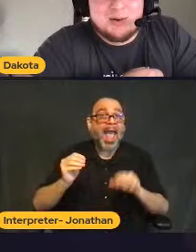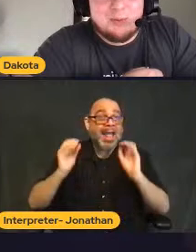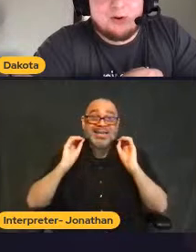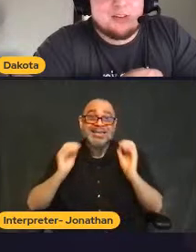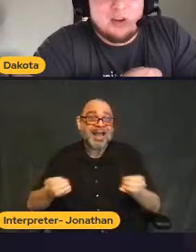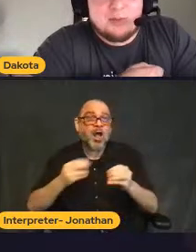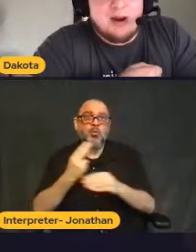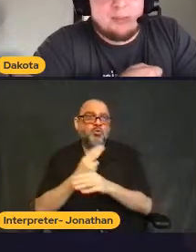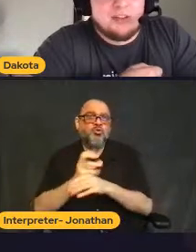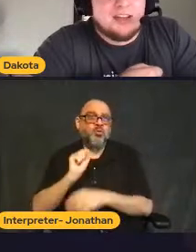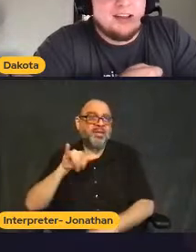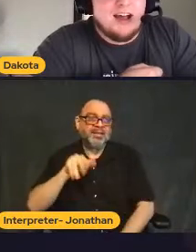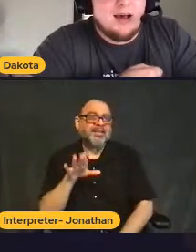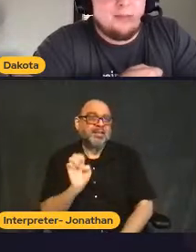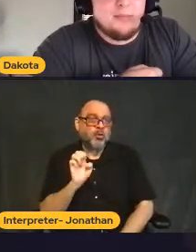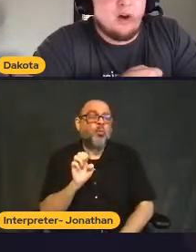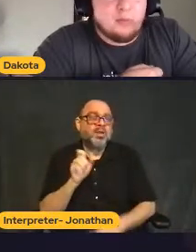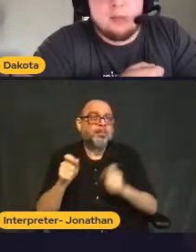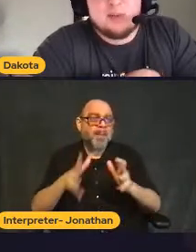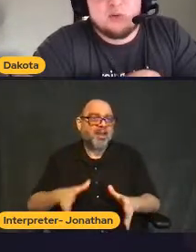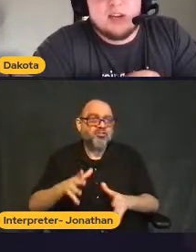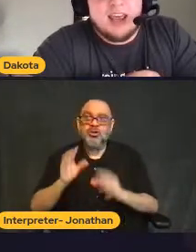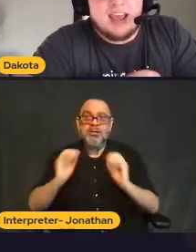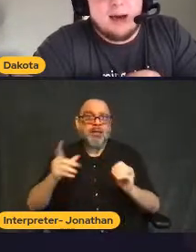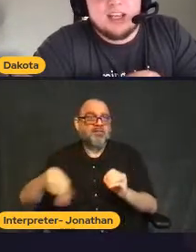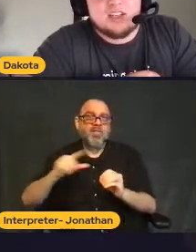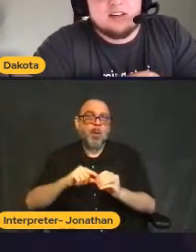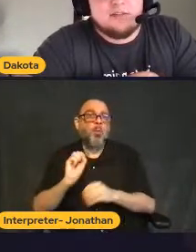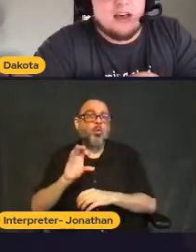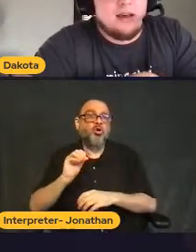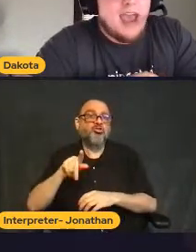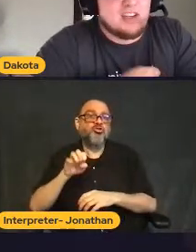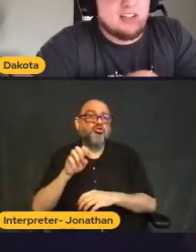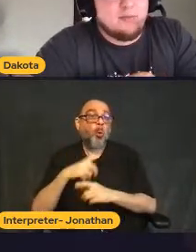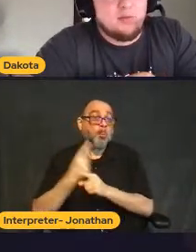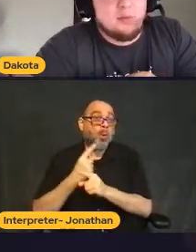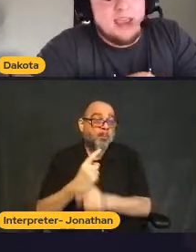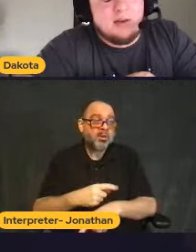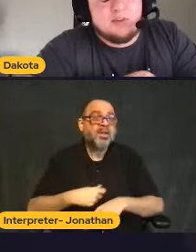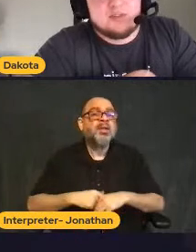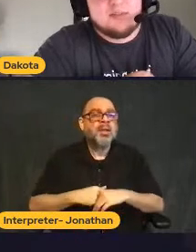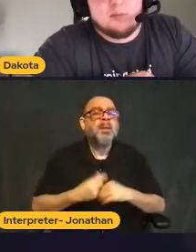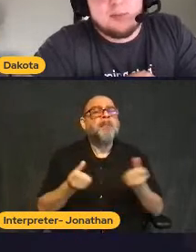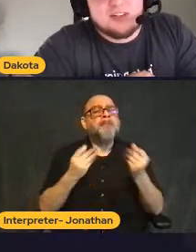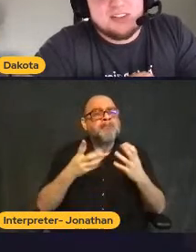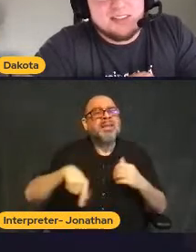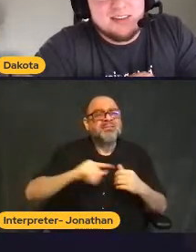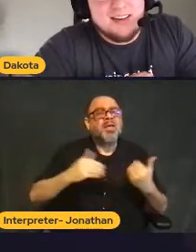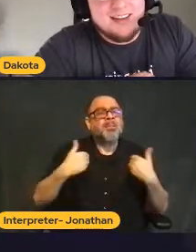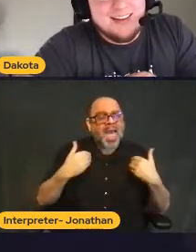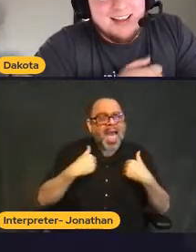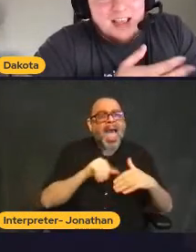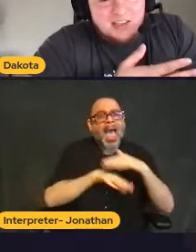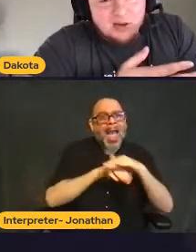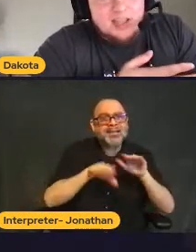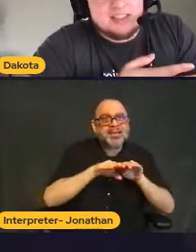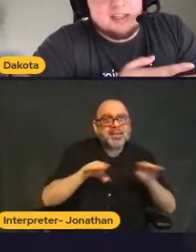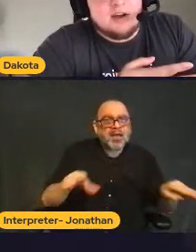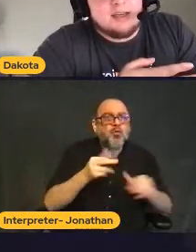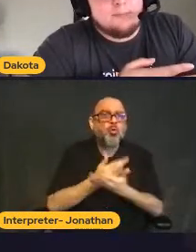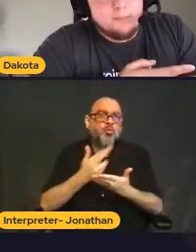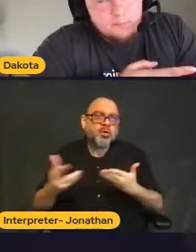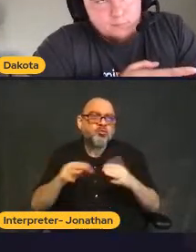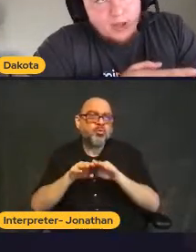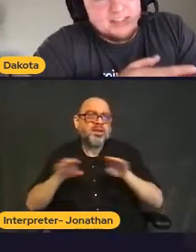Secrets Manager were all scoped properly. The overwhelming majority had a combination of action level and resource level permissions. So